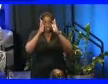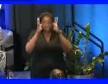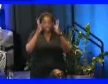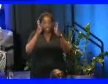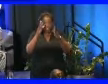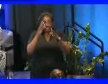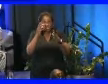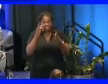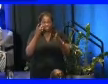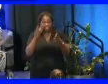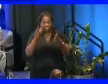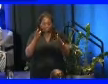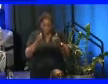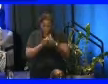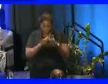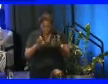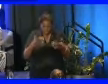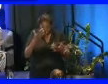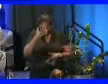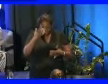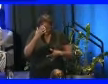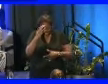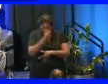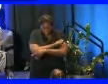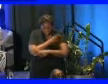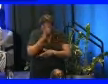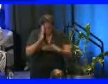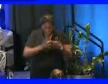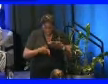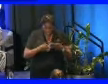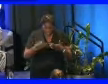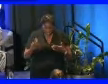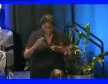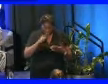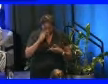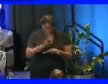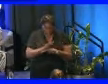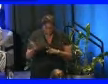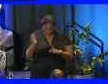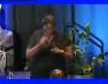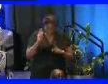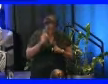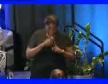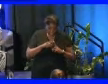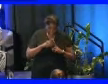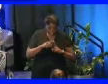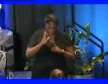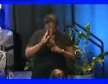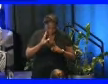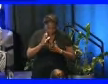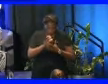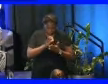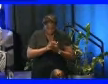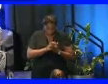disease and the shot was done 30 days later. No way. I already know something don't add up with that. But yeah, back to your thing, I would give you a course